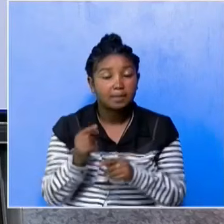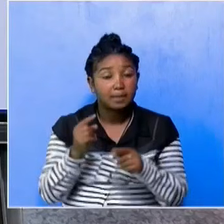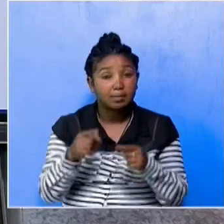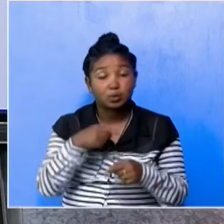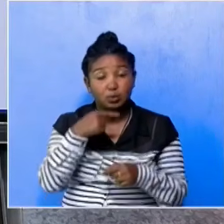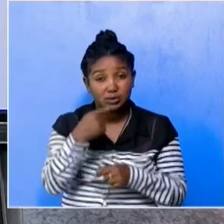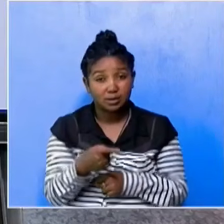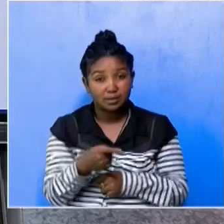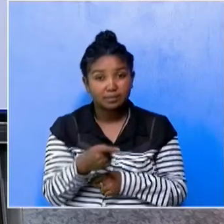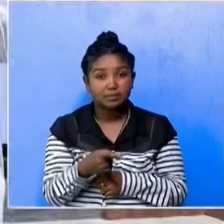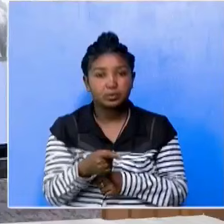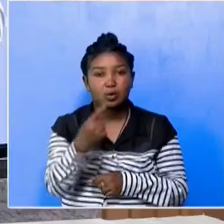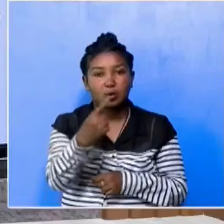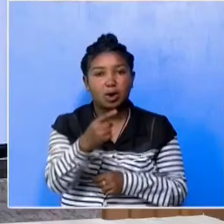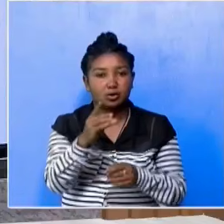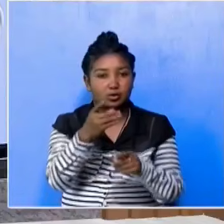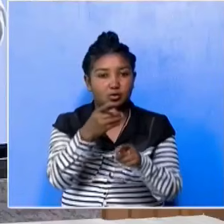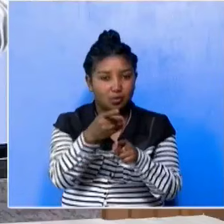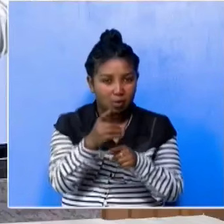we say $1,